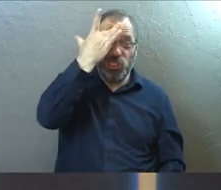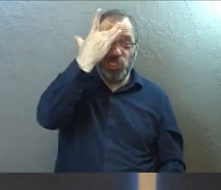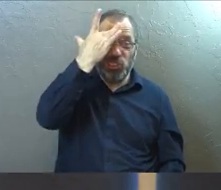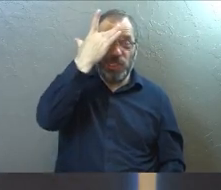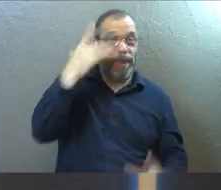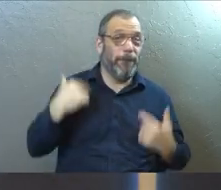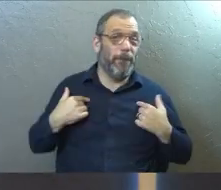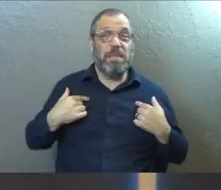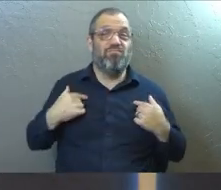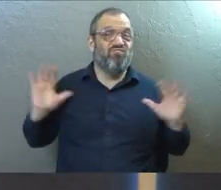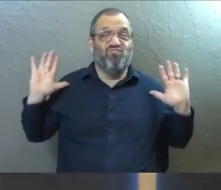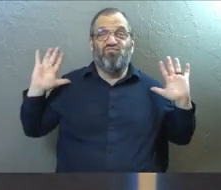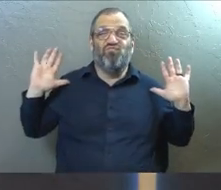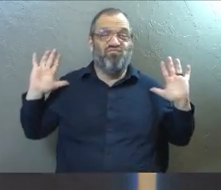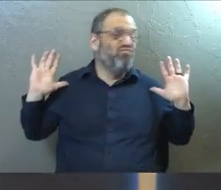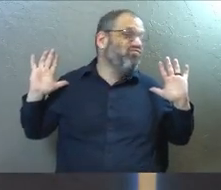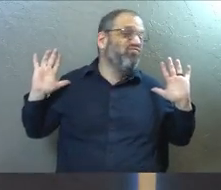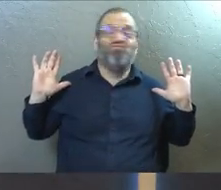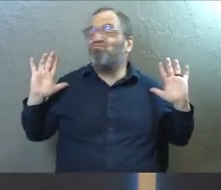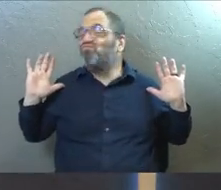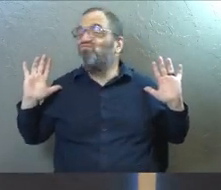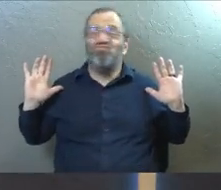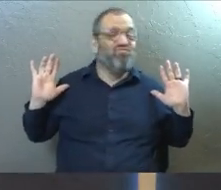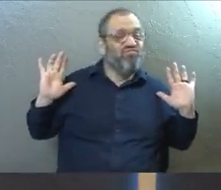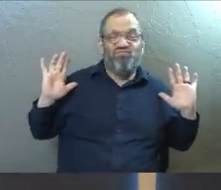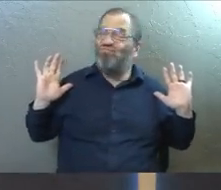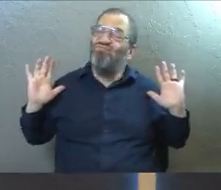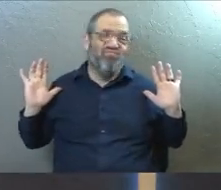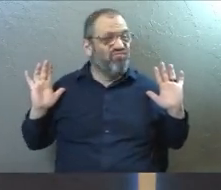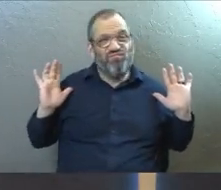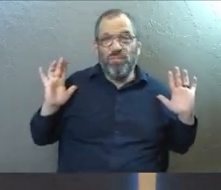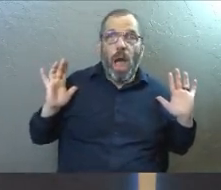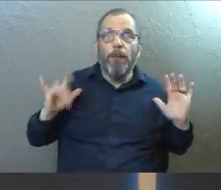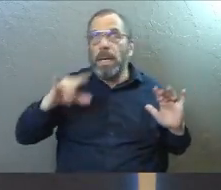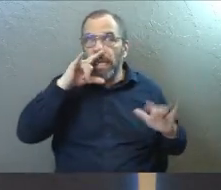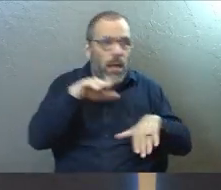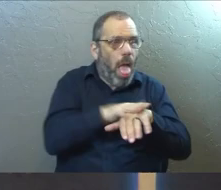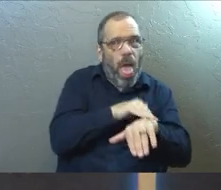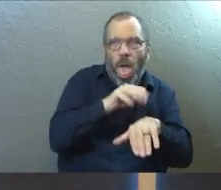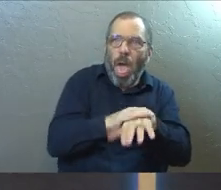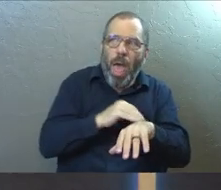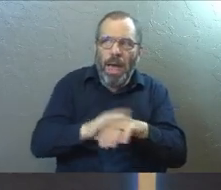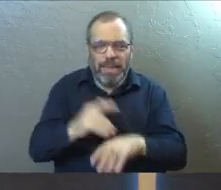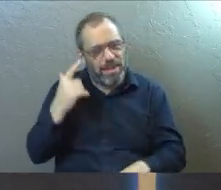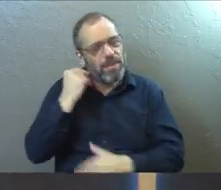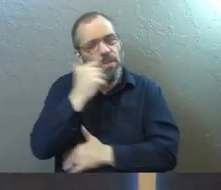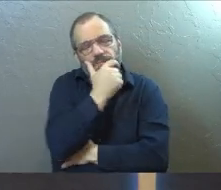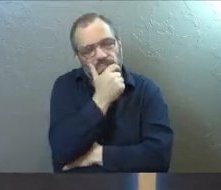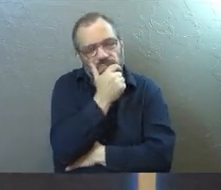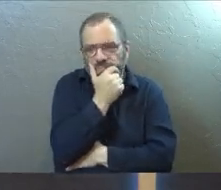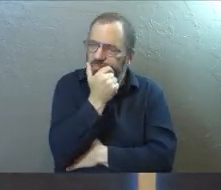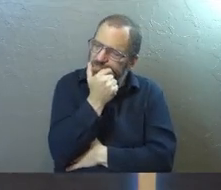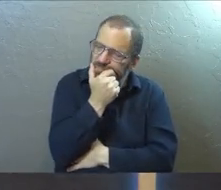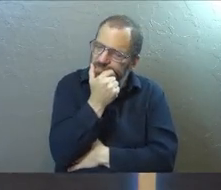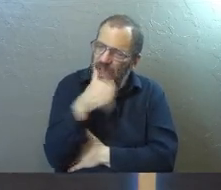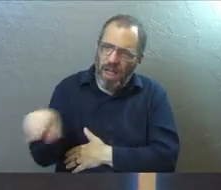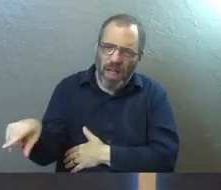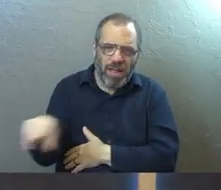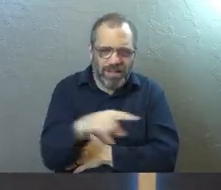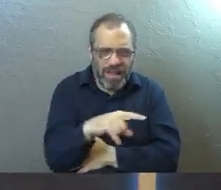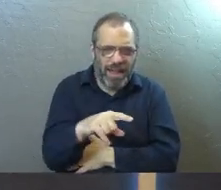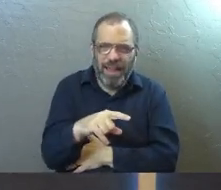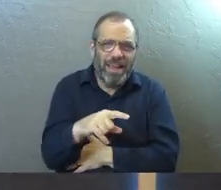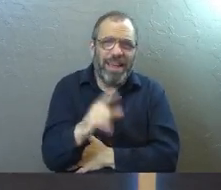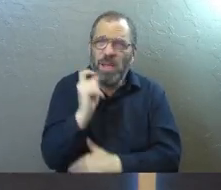I didn't. Yeah, I was just back there. Yeah, not doing it. But they're up there and they're having a good time. And so I was thinking about them. I was like, man, for them, there was